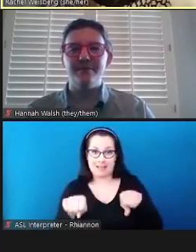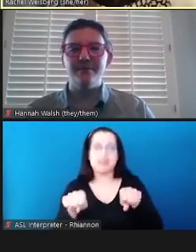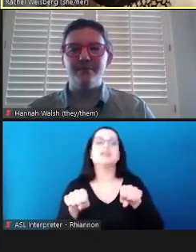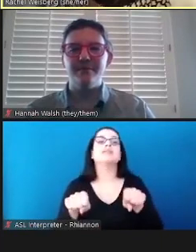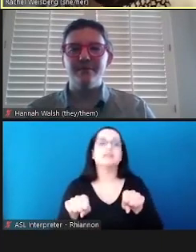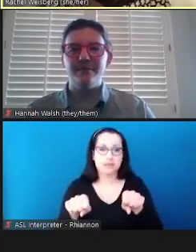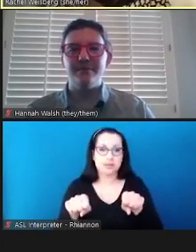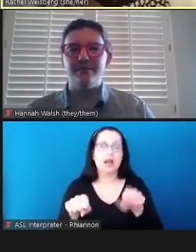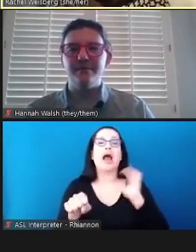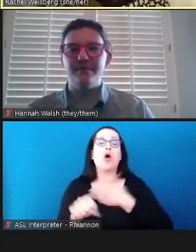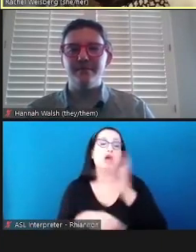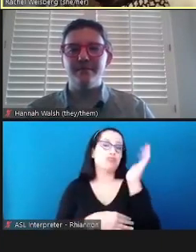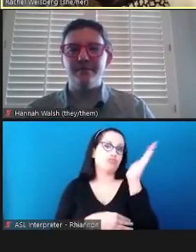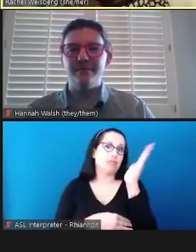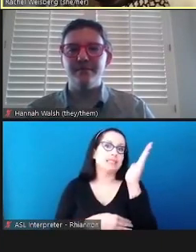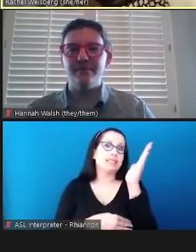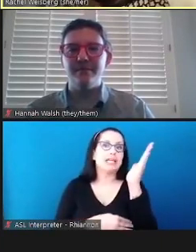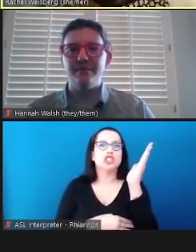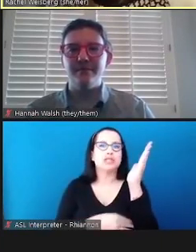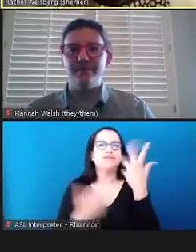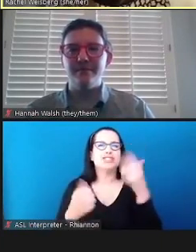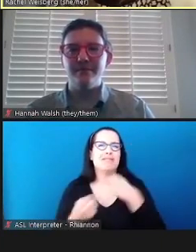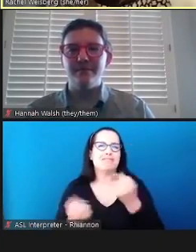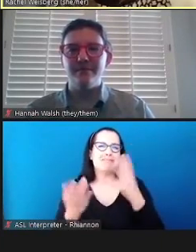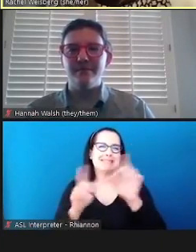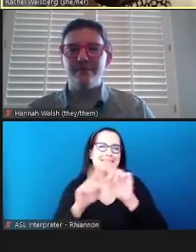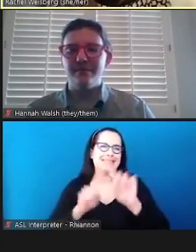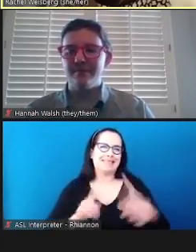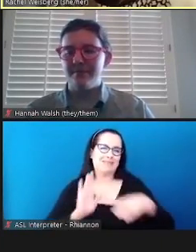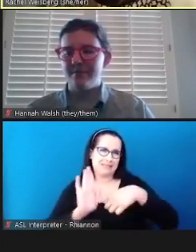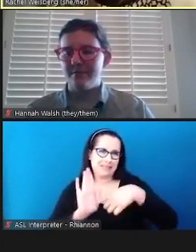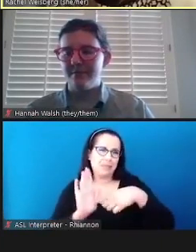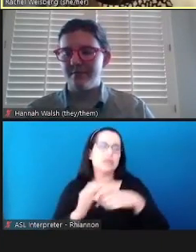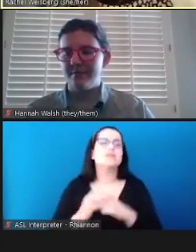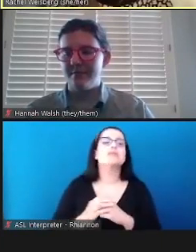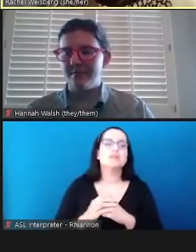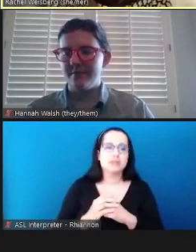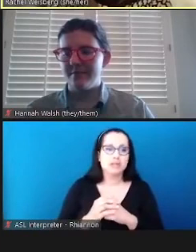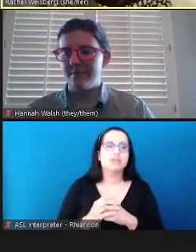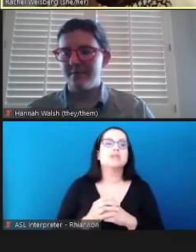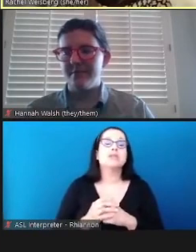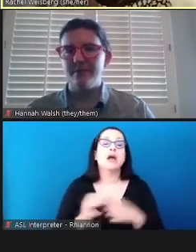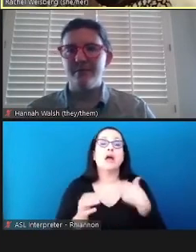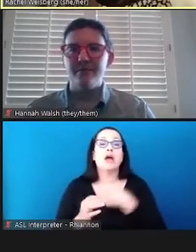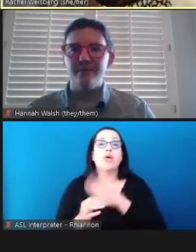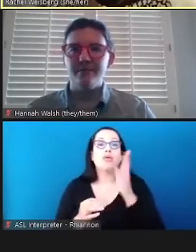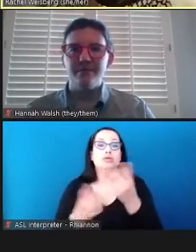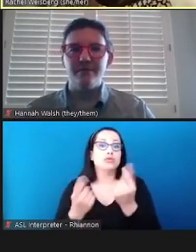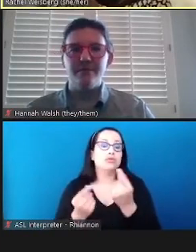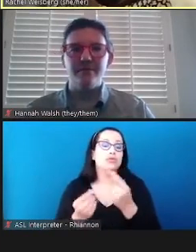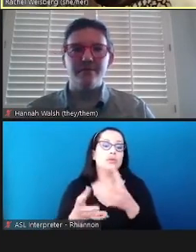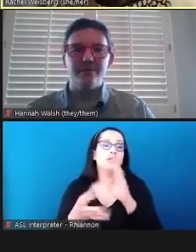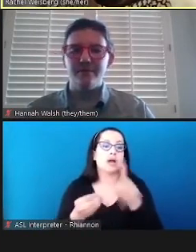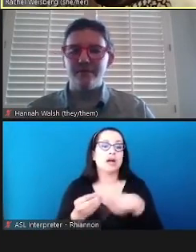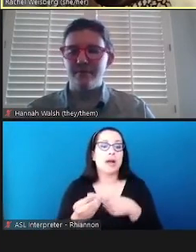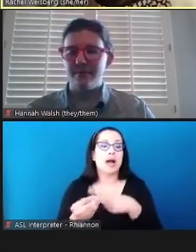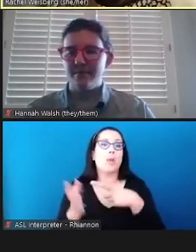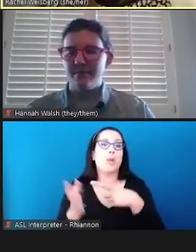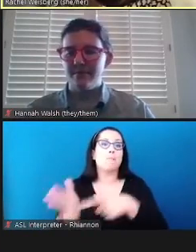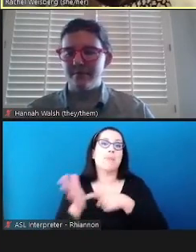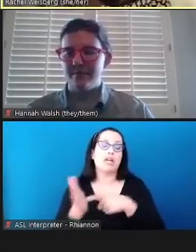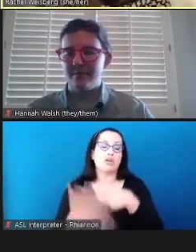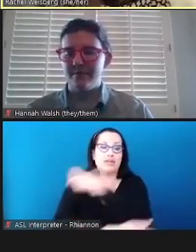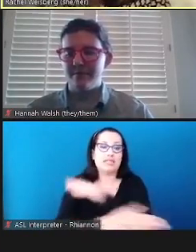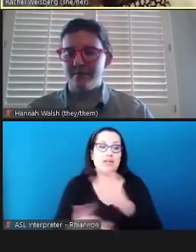our presentation, which has a bunch of scenarios. And what we'll do is we'll look at topics such as mandatory vaccine